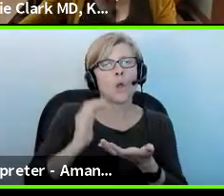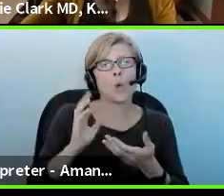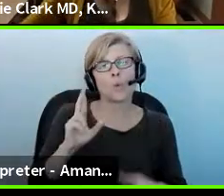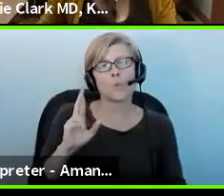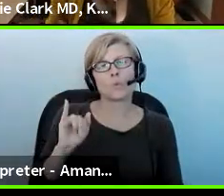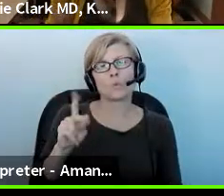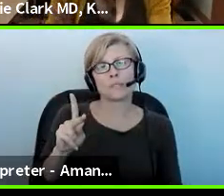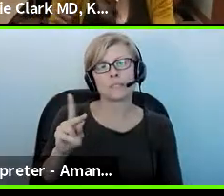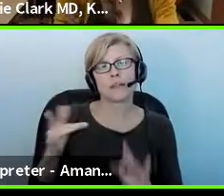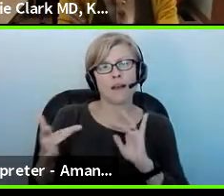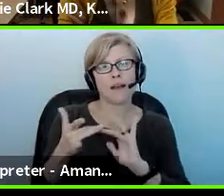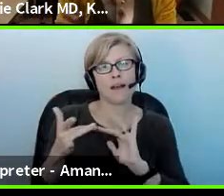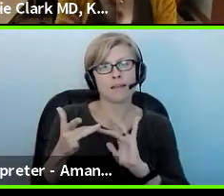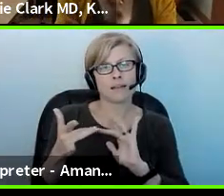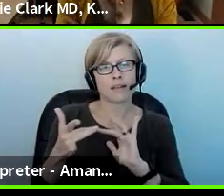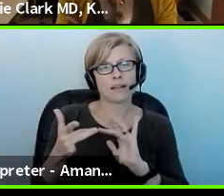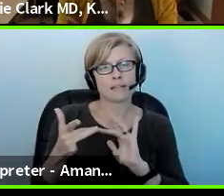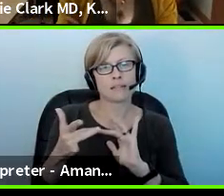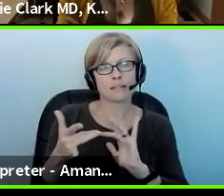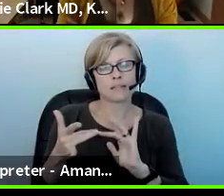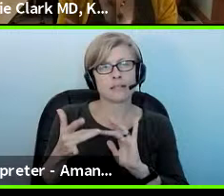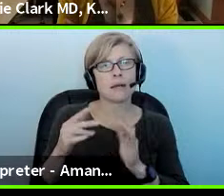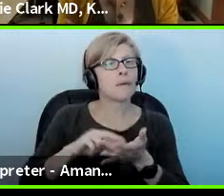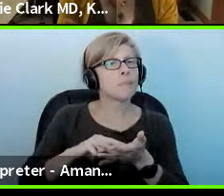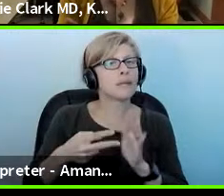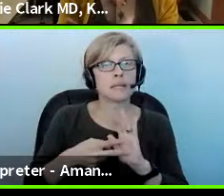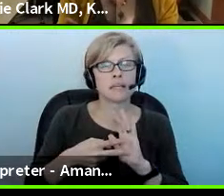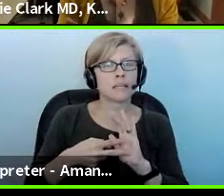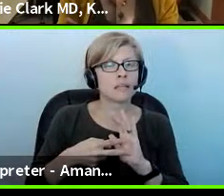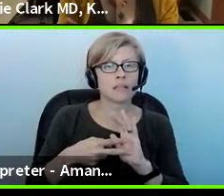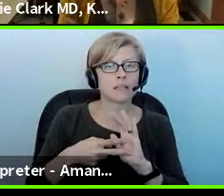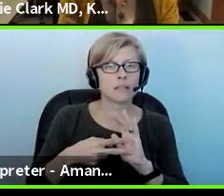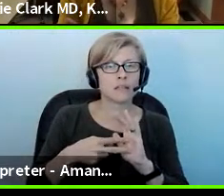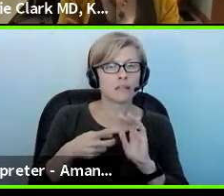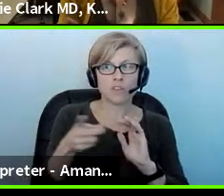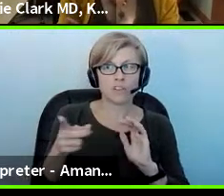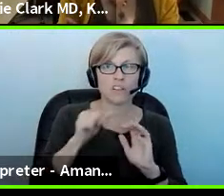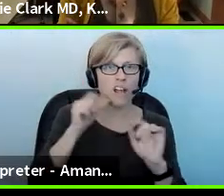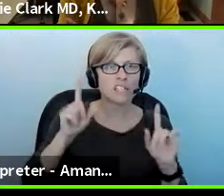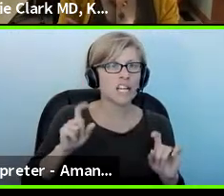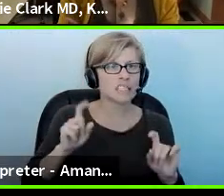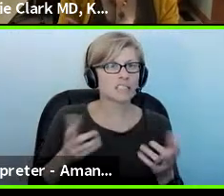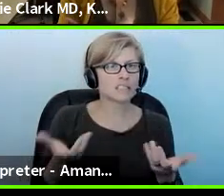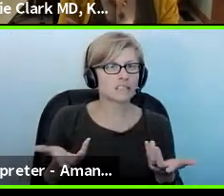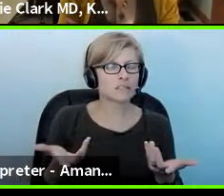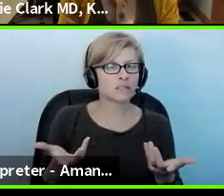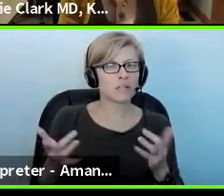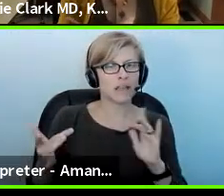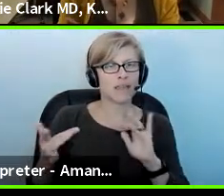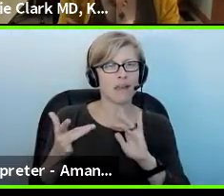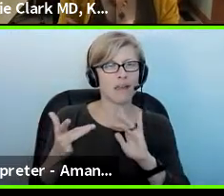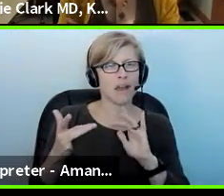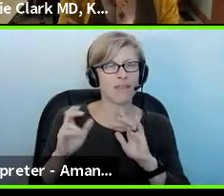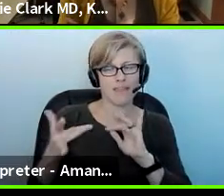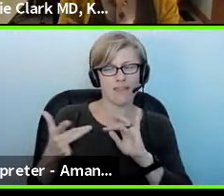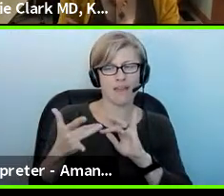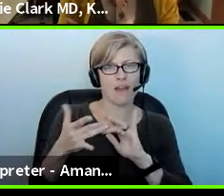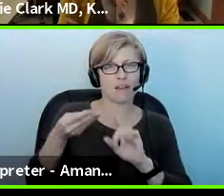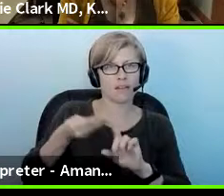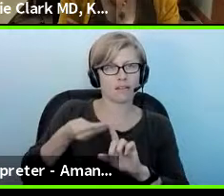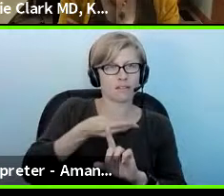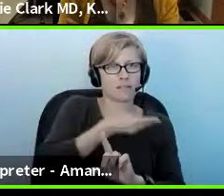So then we're not testing those kids. So, and the contact tracing piece